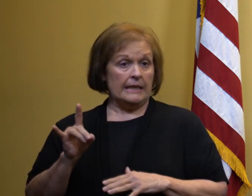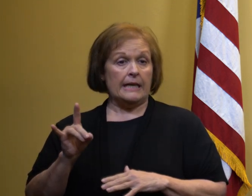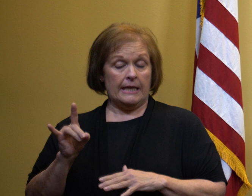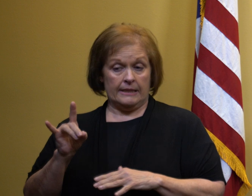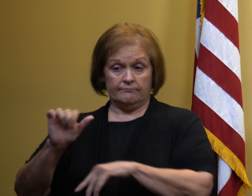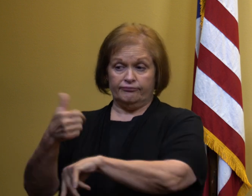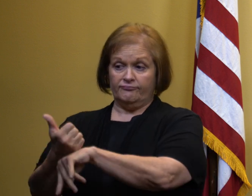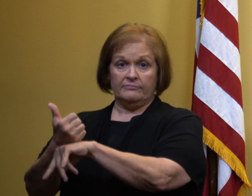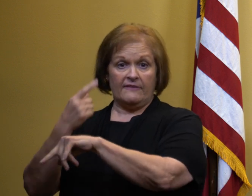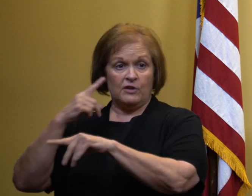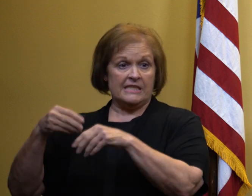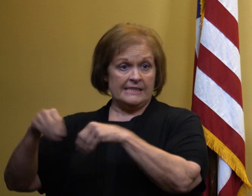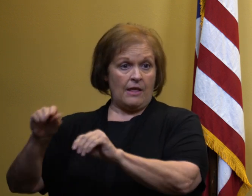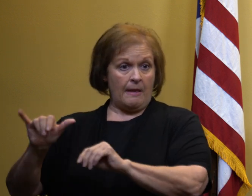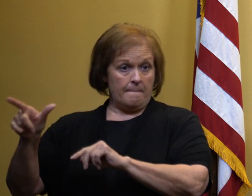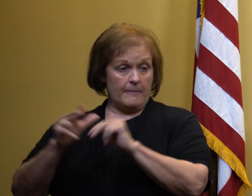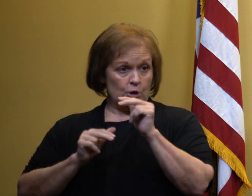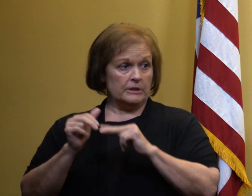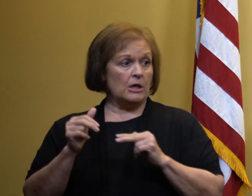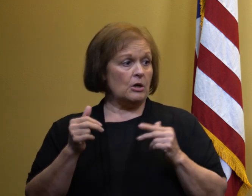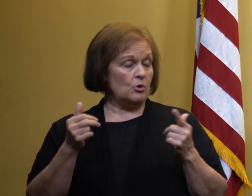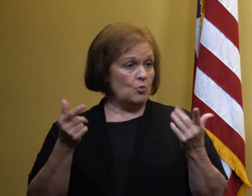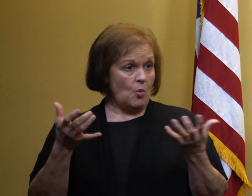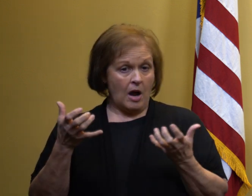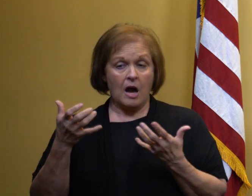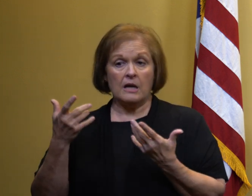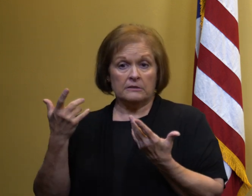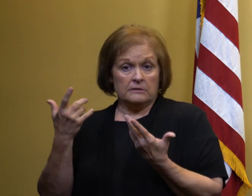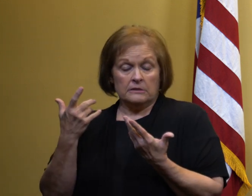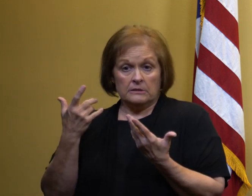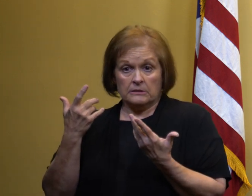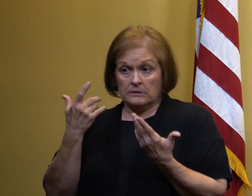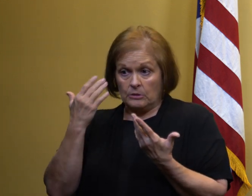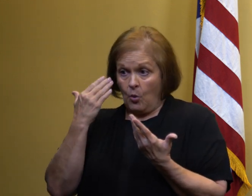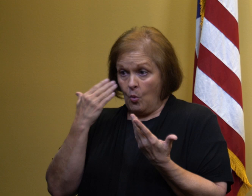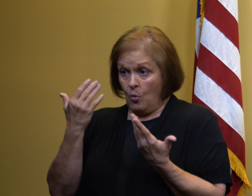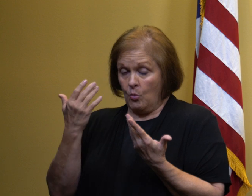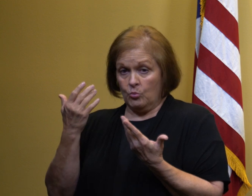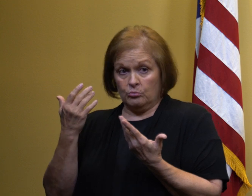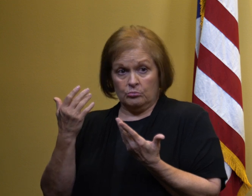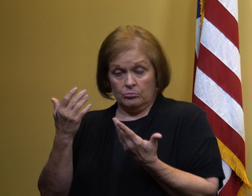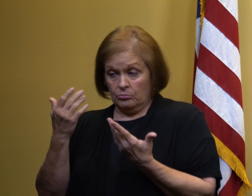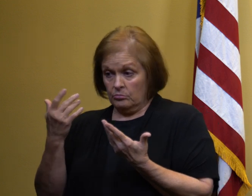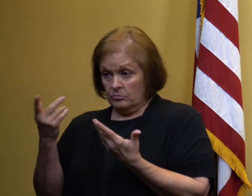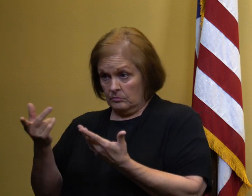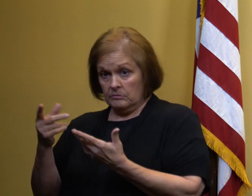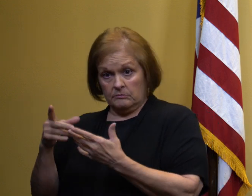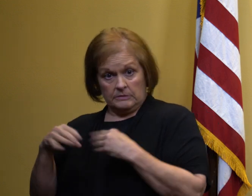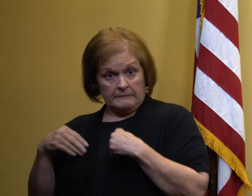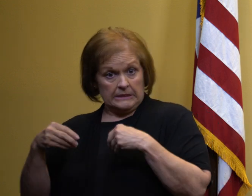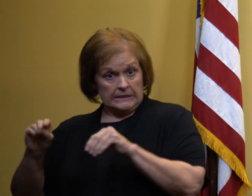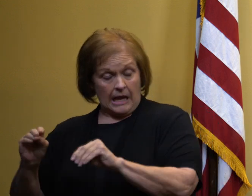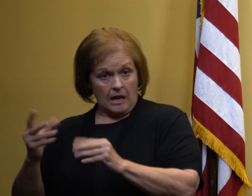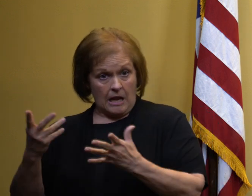up for sale, was looking for full complements of respondents to that sale.